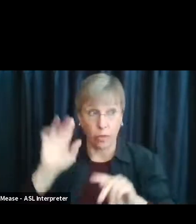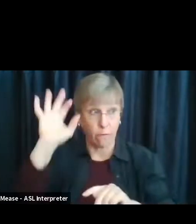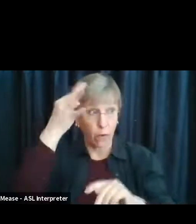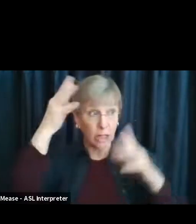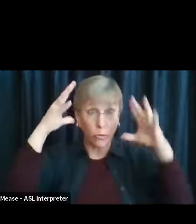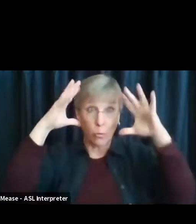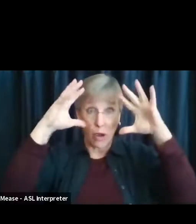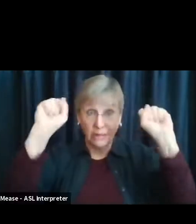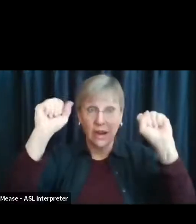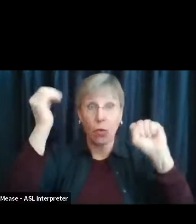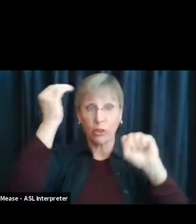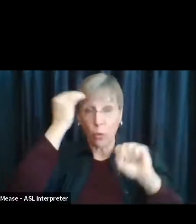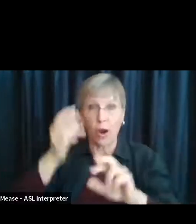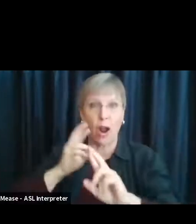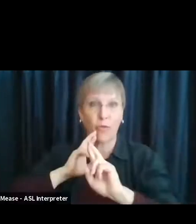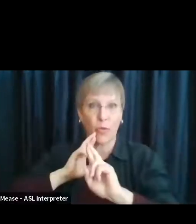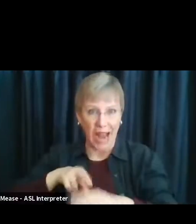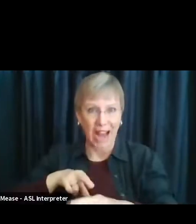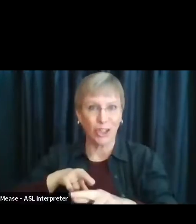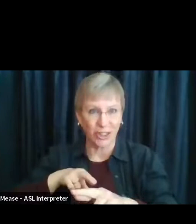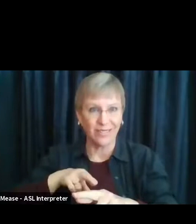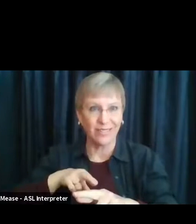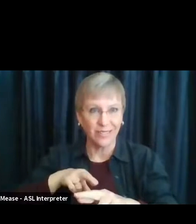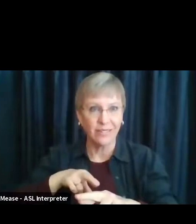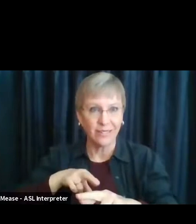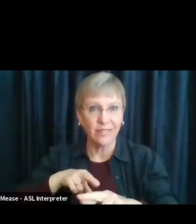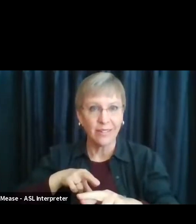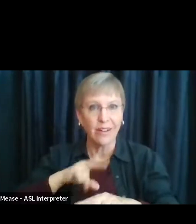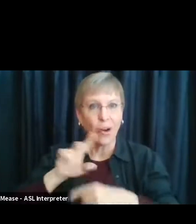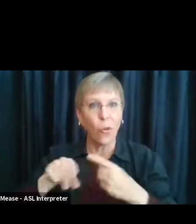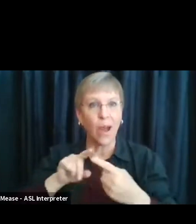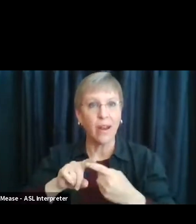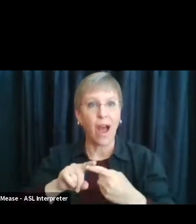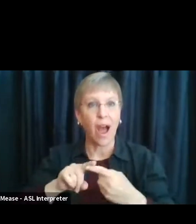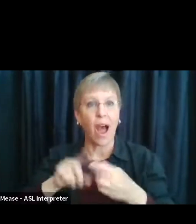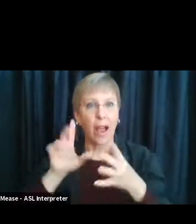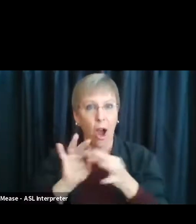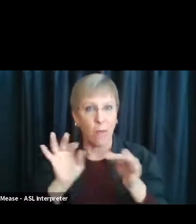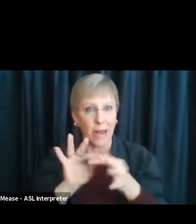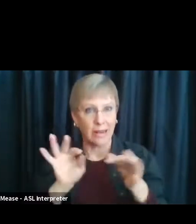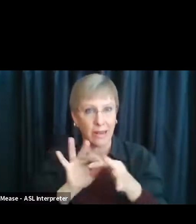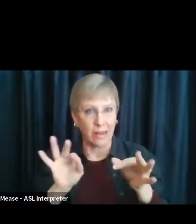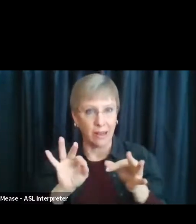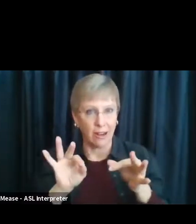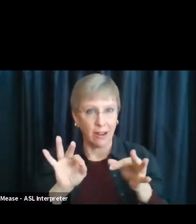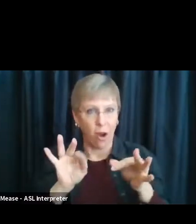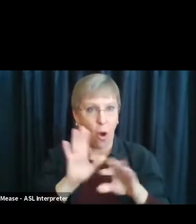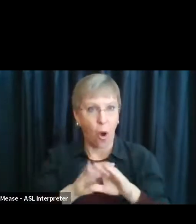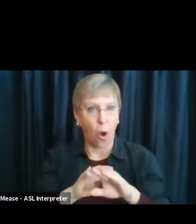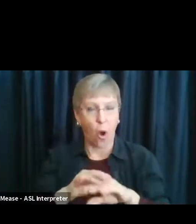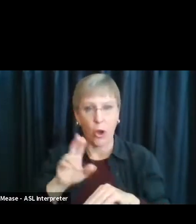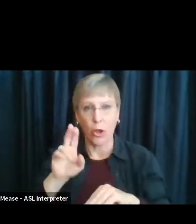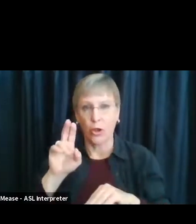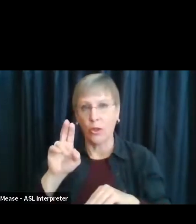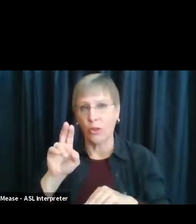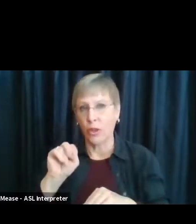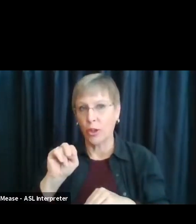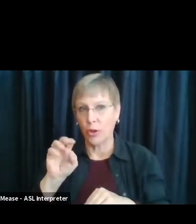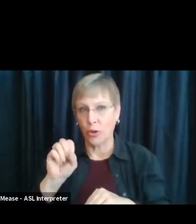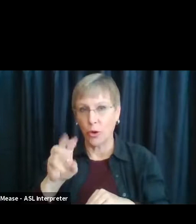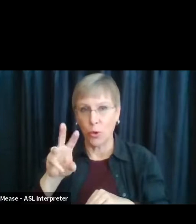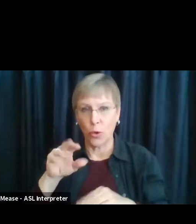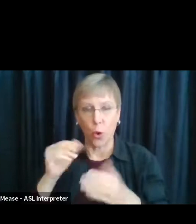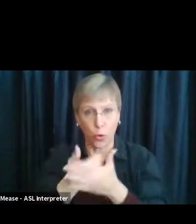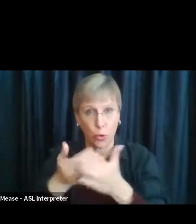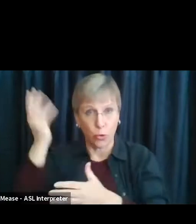president was aware of the reaction when I commented on the new speech I had done and